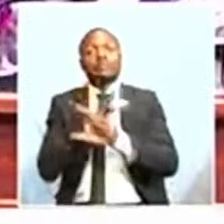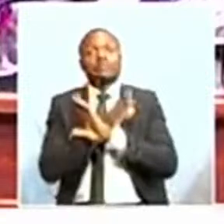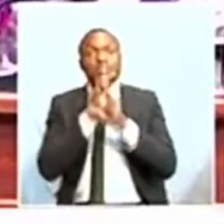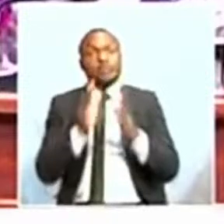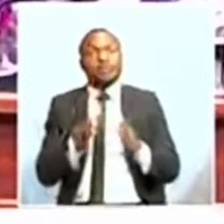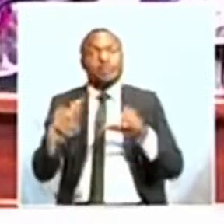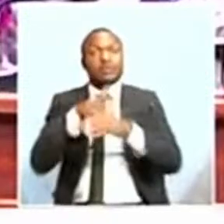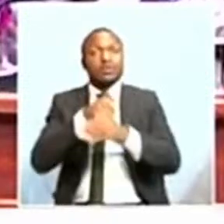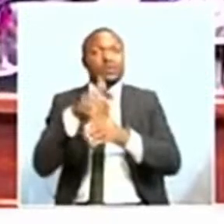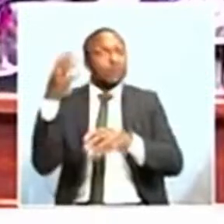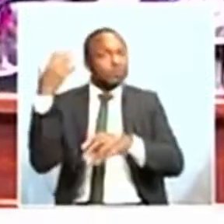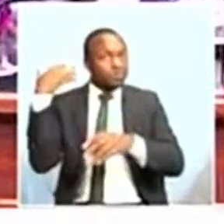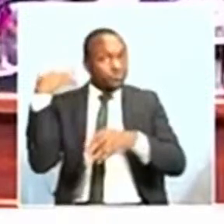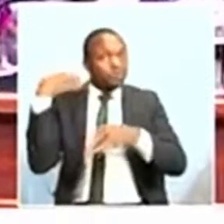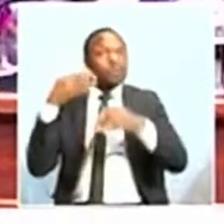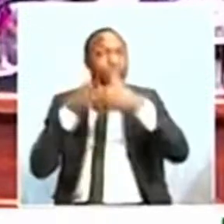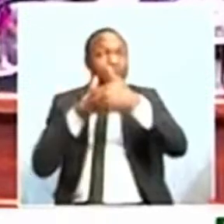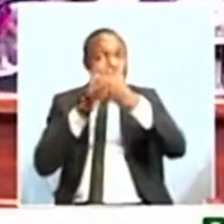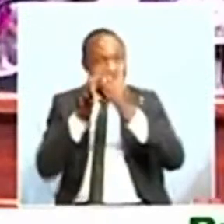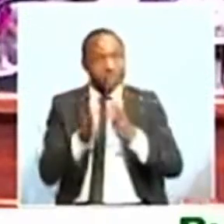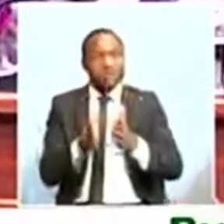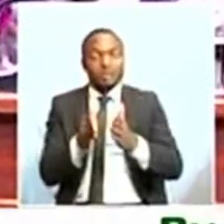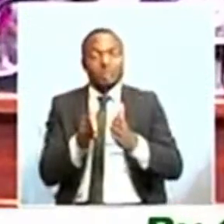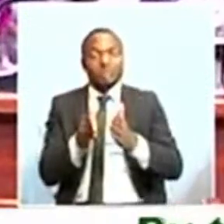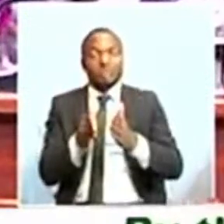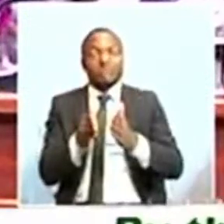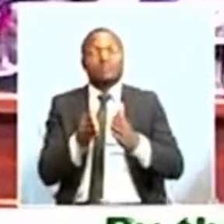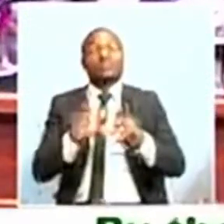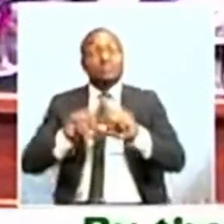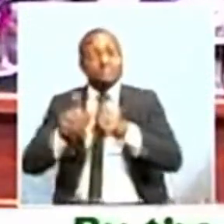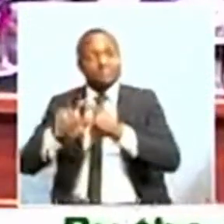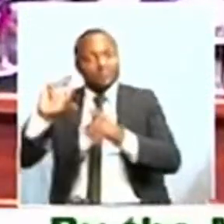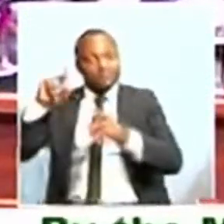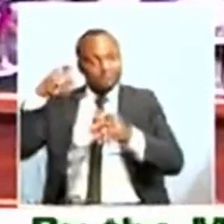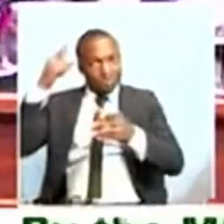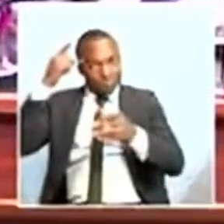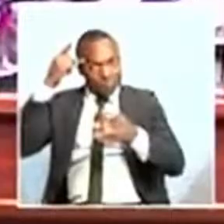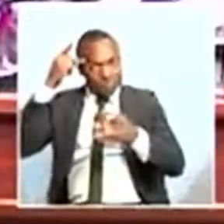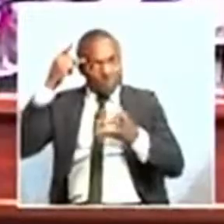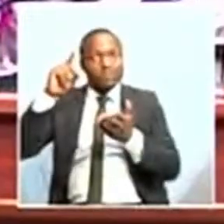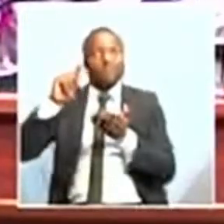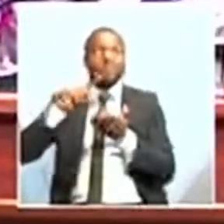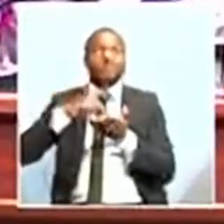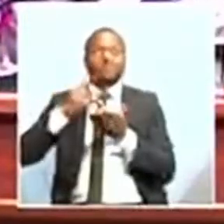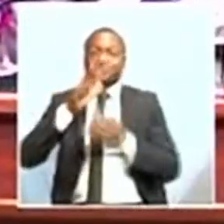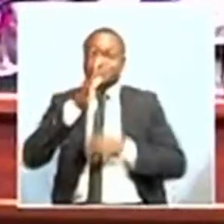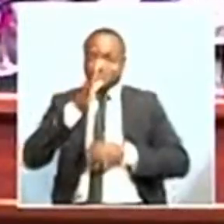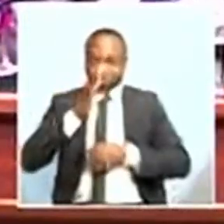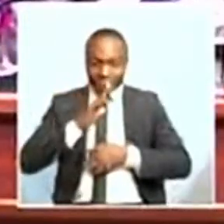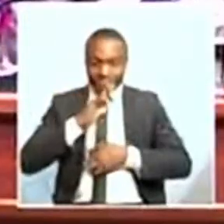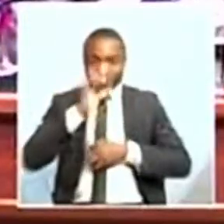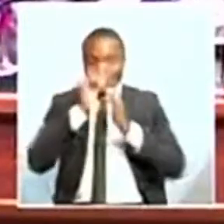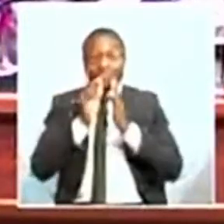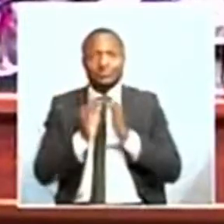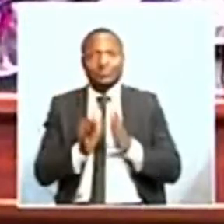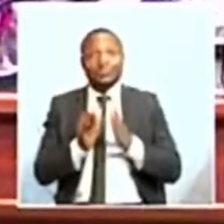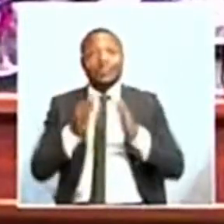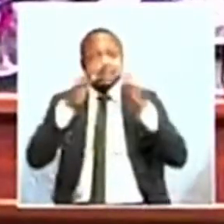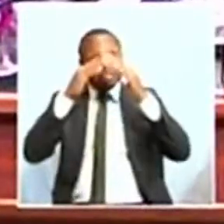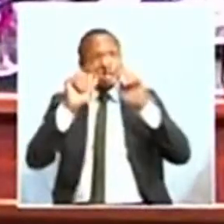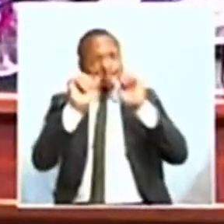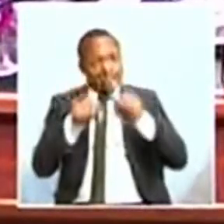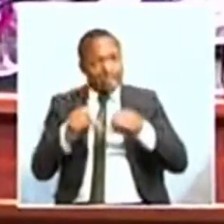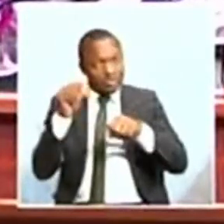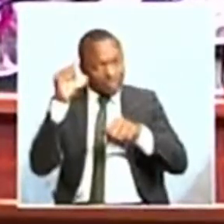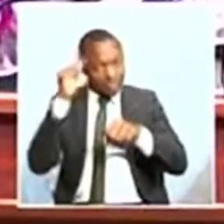former leaders regardless of their political affiliation. Madam Speaker, the House may wish to note